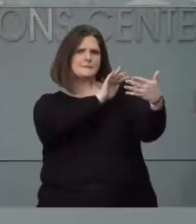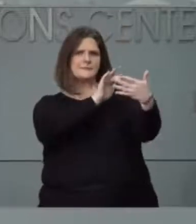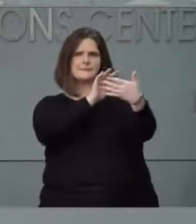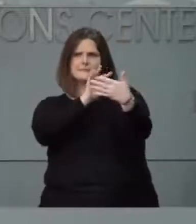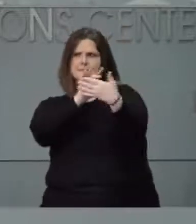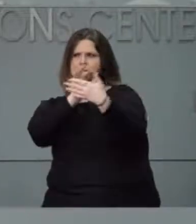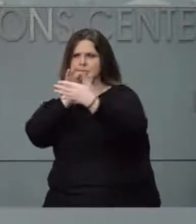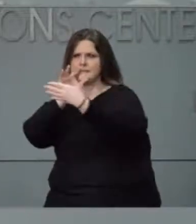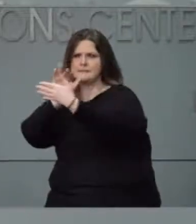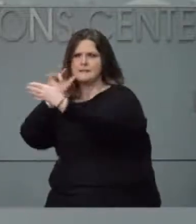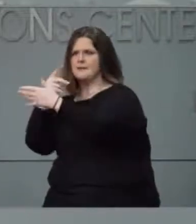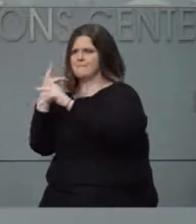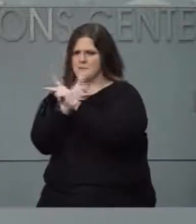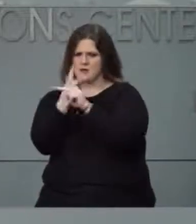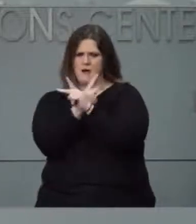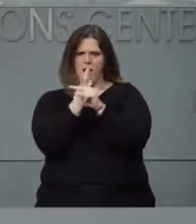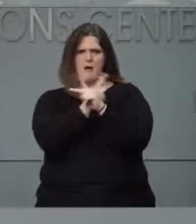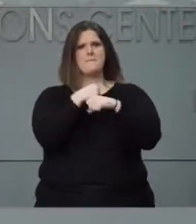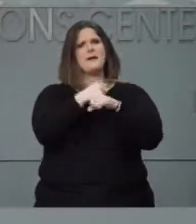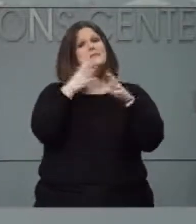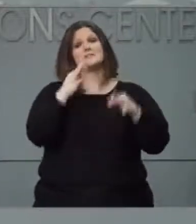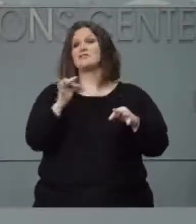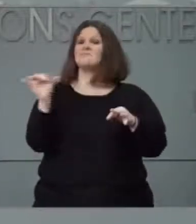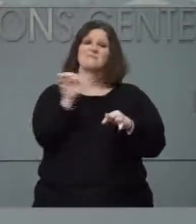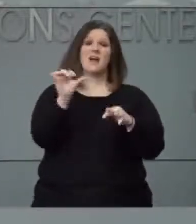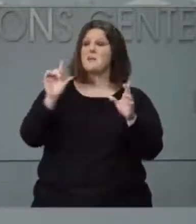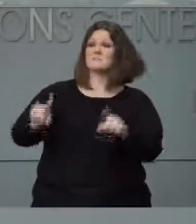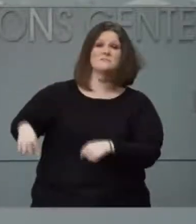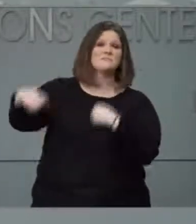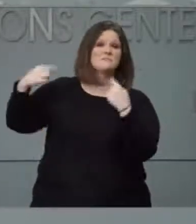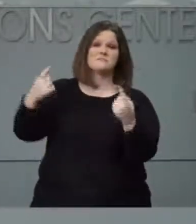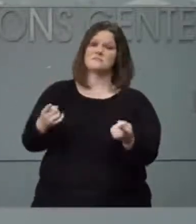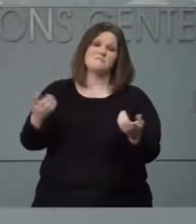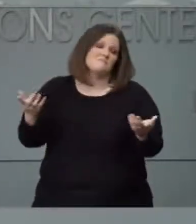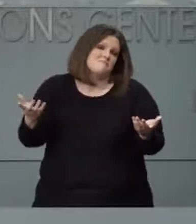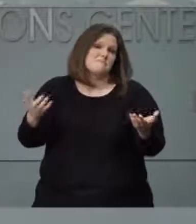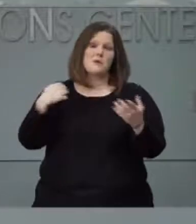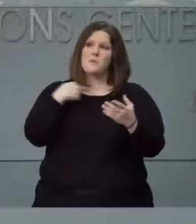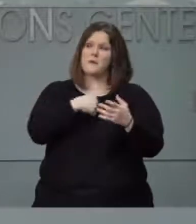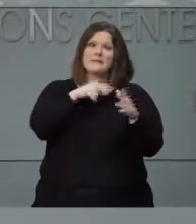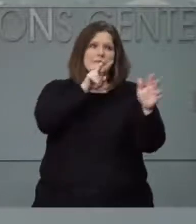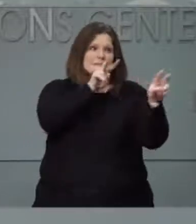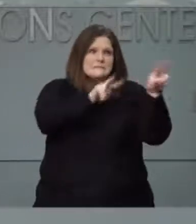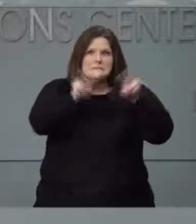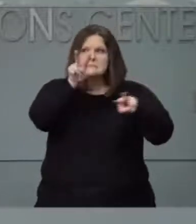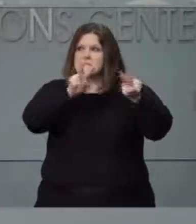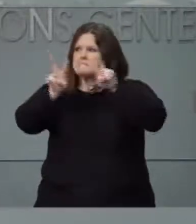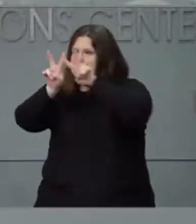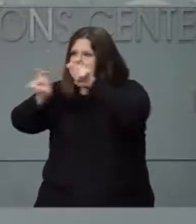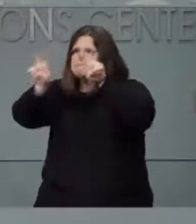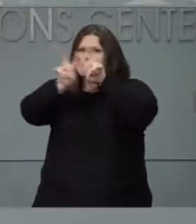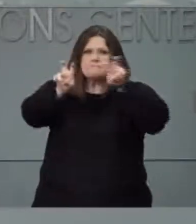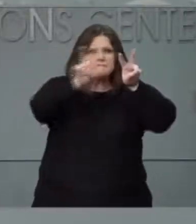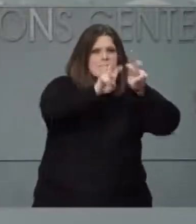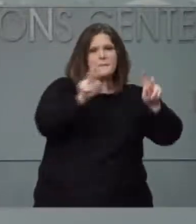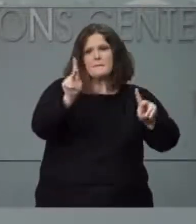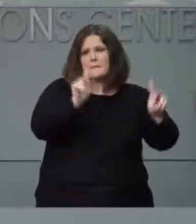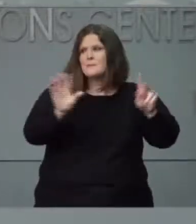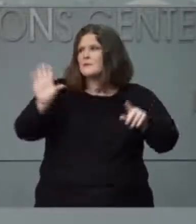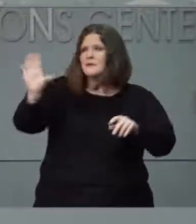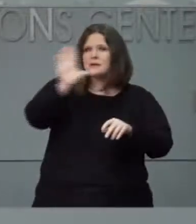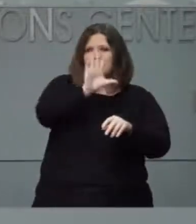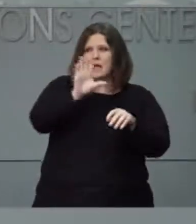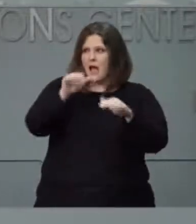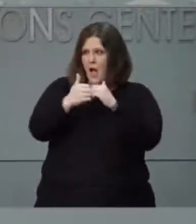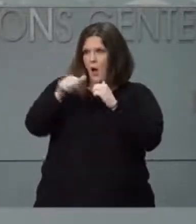that information and make good decisions, as we always have through this entire time of COVID. And so those